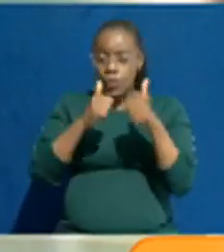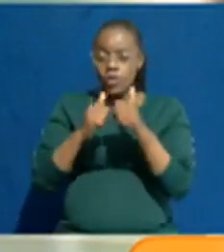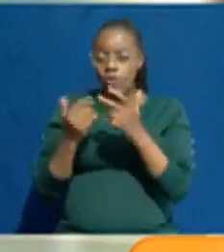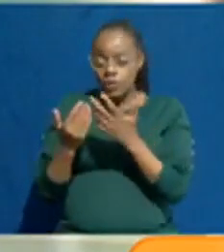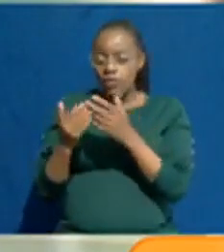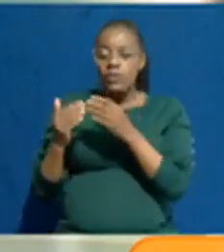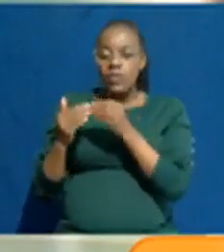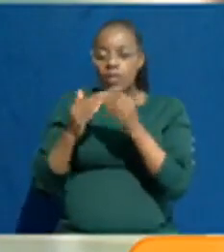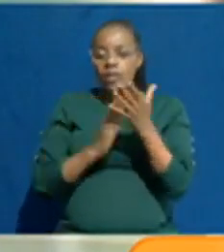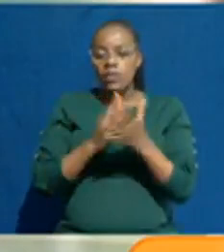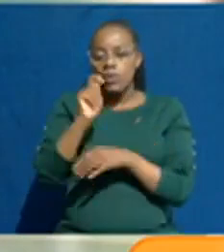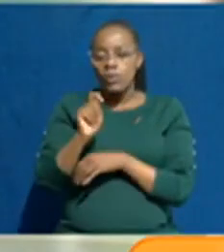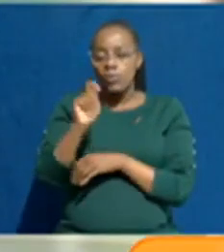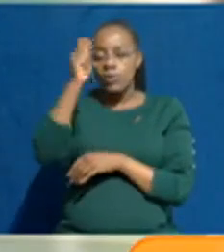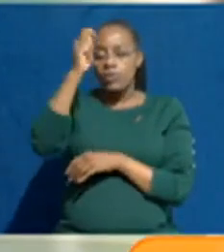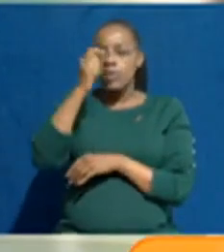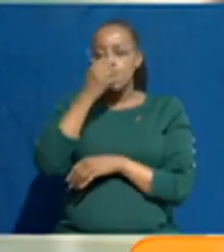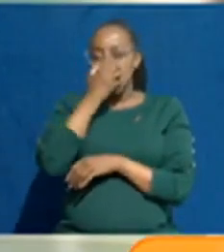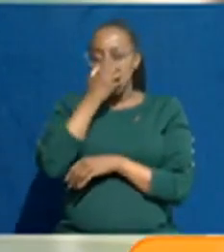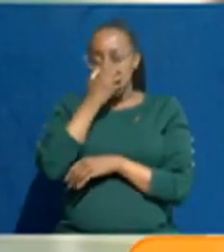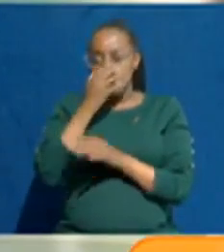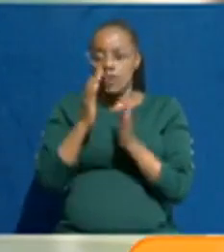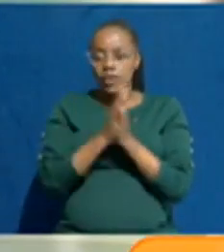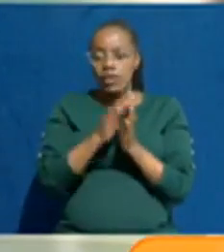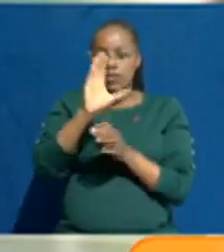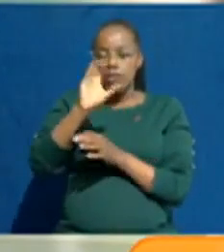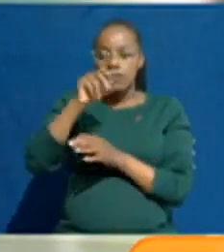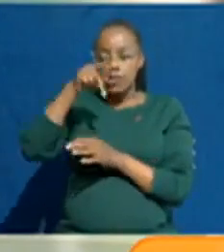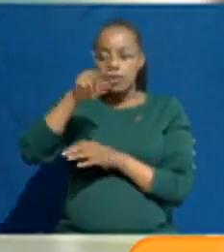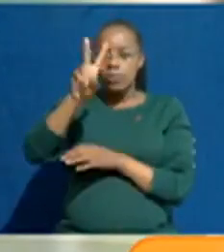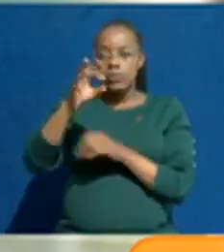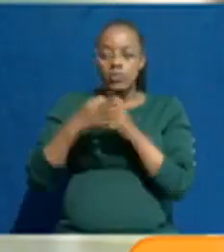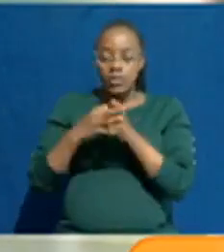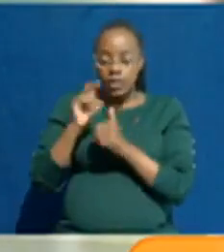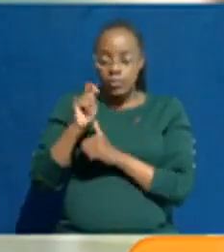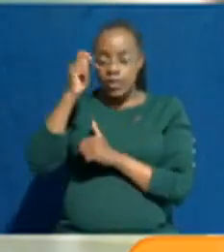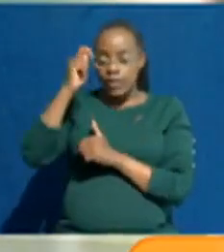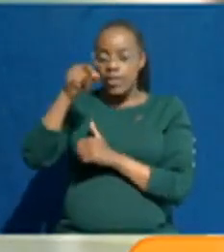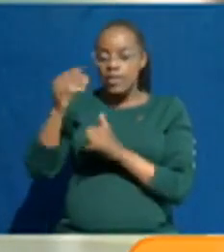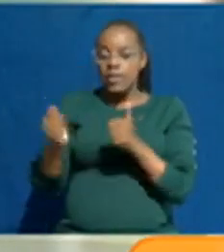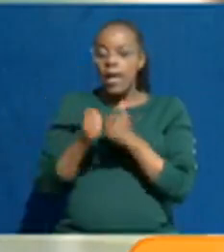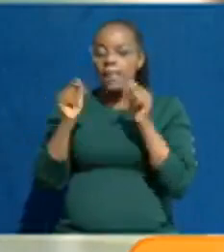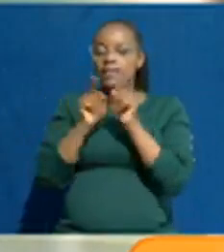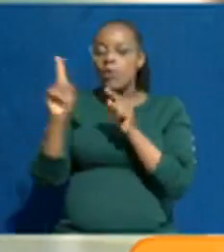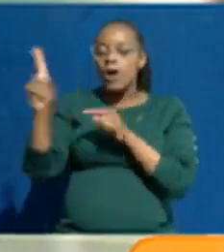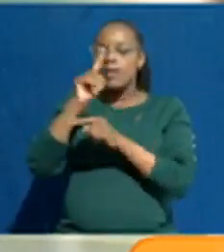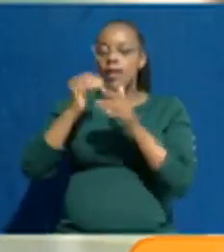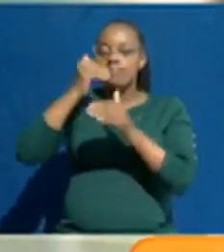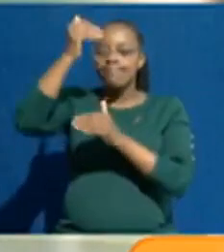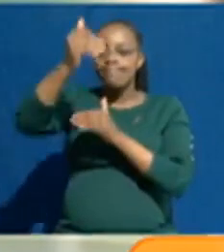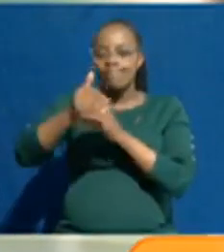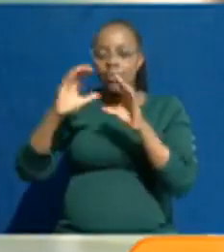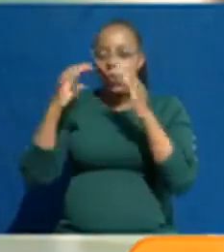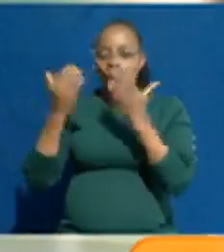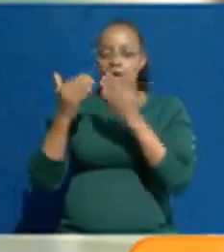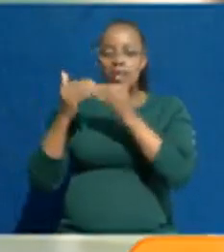over by President William Ruto and the COP28 presidency. Now, this happening just a day after world